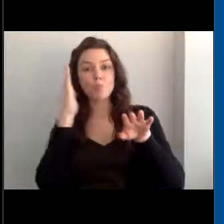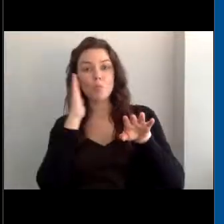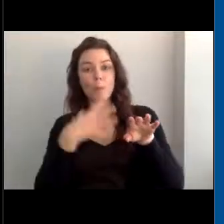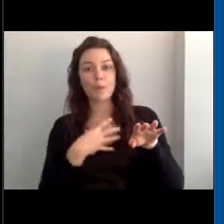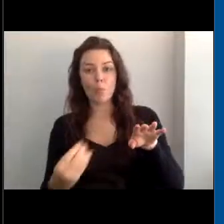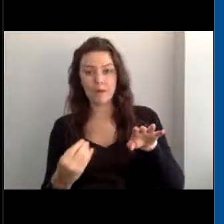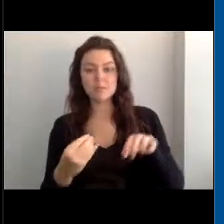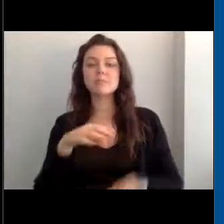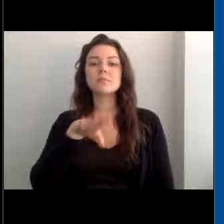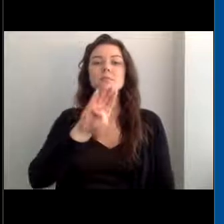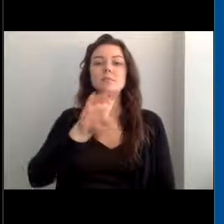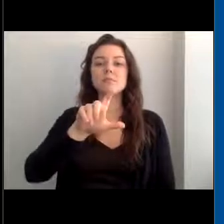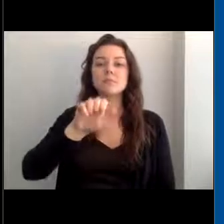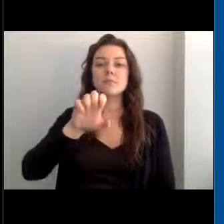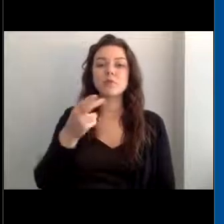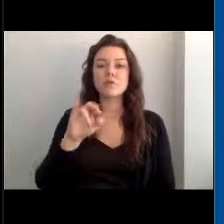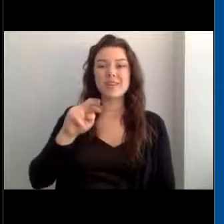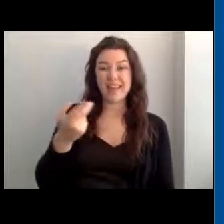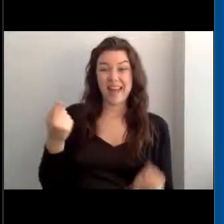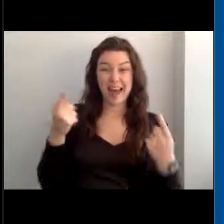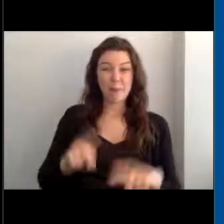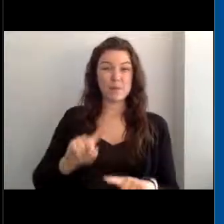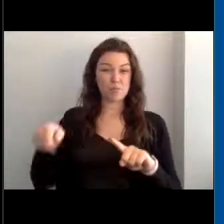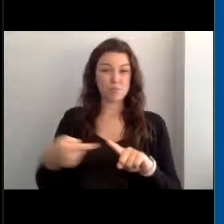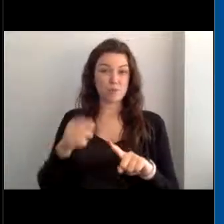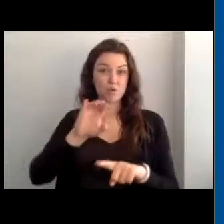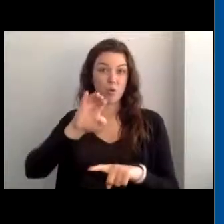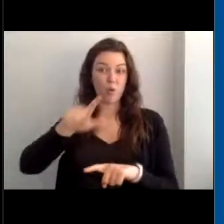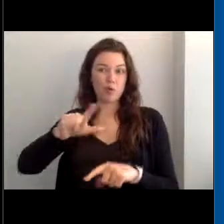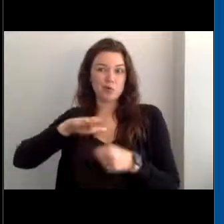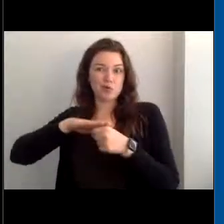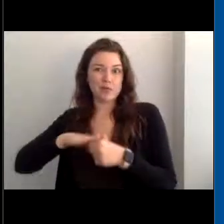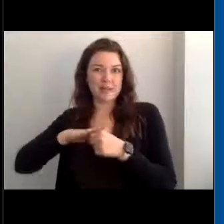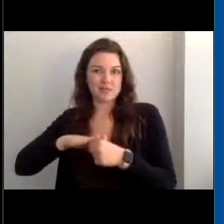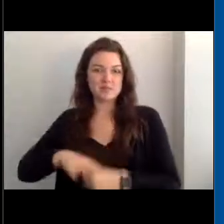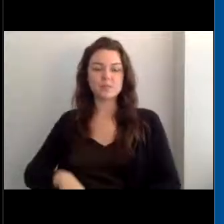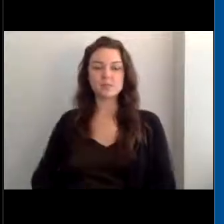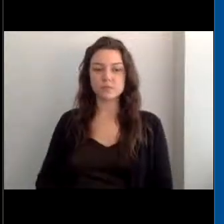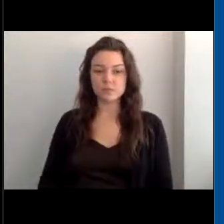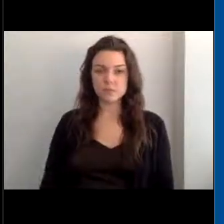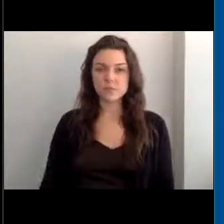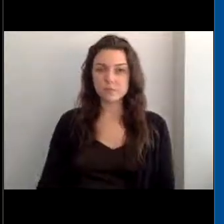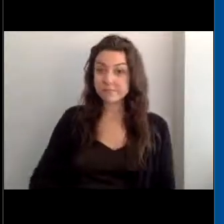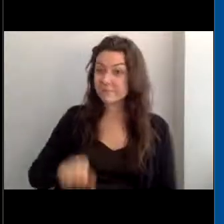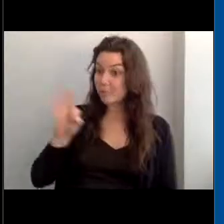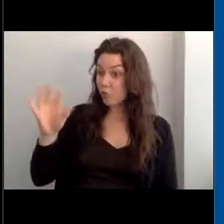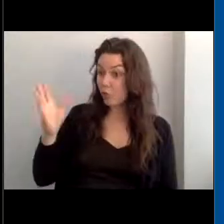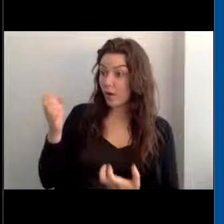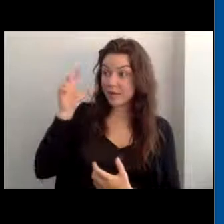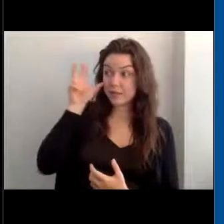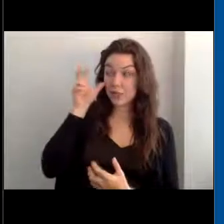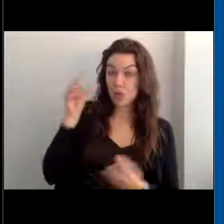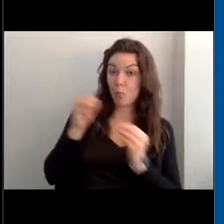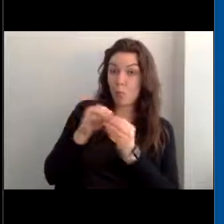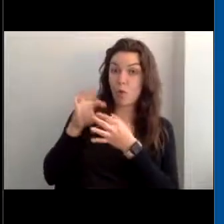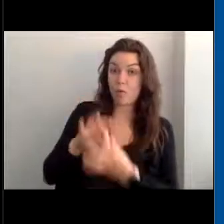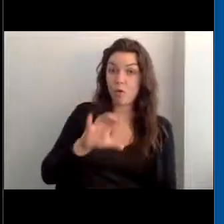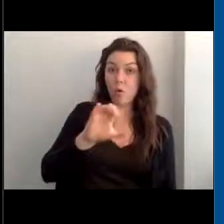something that happens when corals are stressed. Great. And if you want to hear more about coral bleaching, if you check out some of our